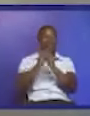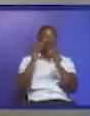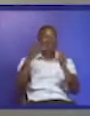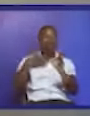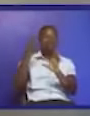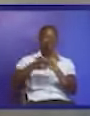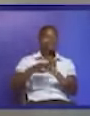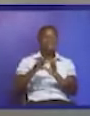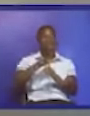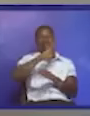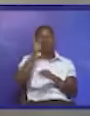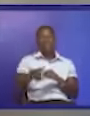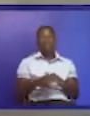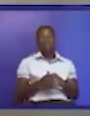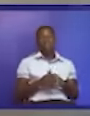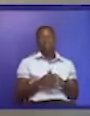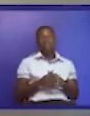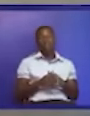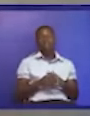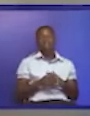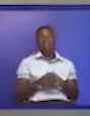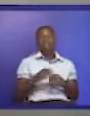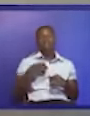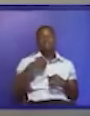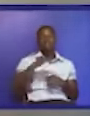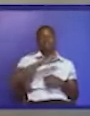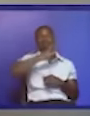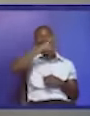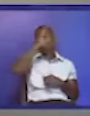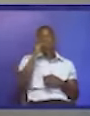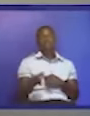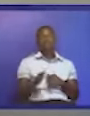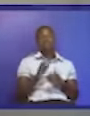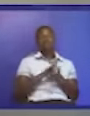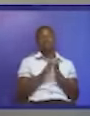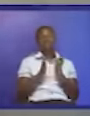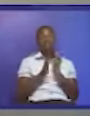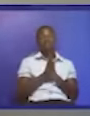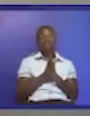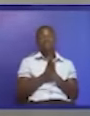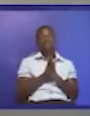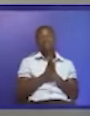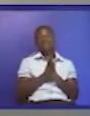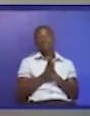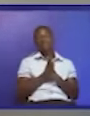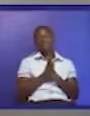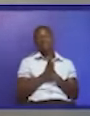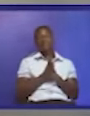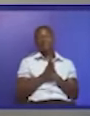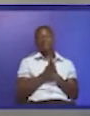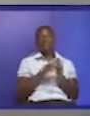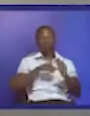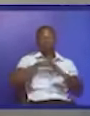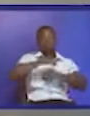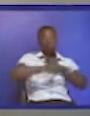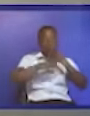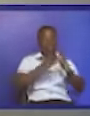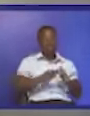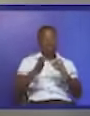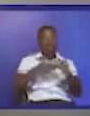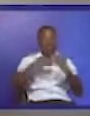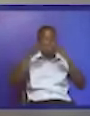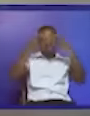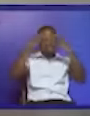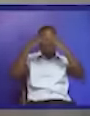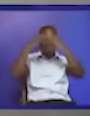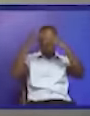participation. No way. I will not be the victim of the conclusion of realities that happen in the heavens. If